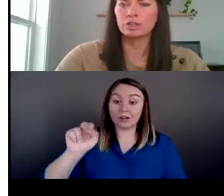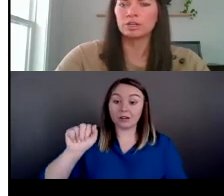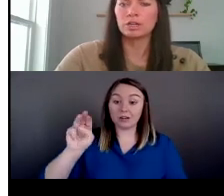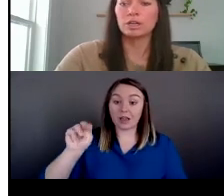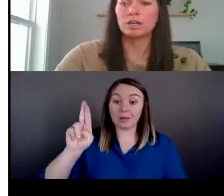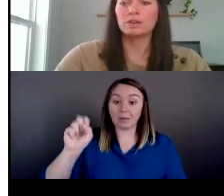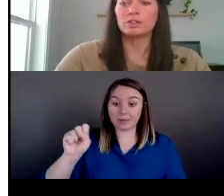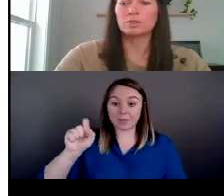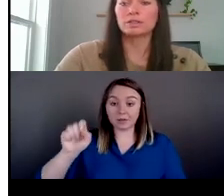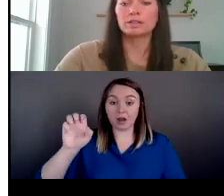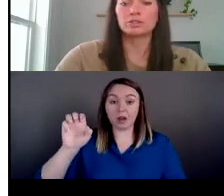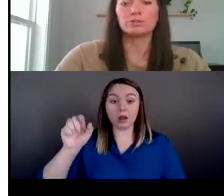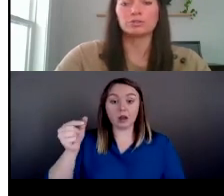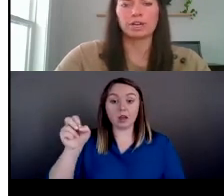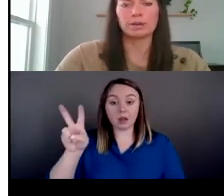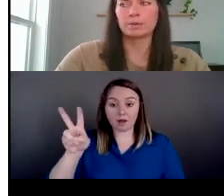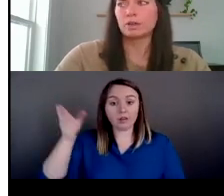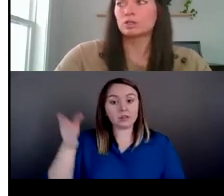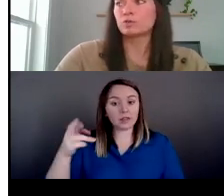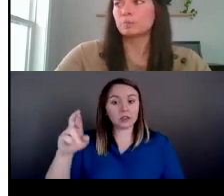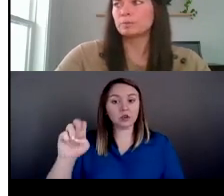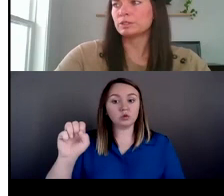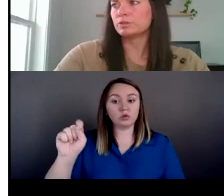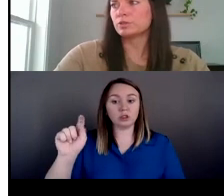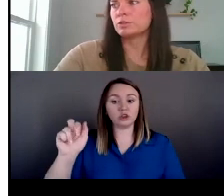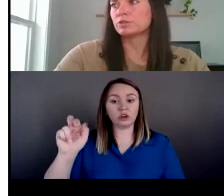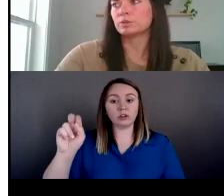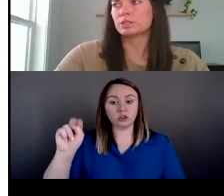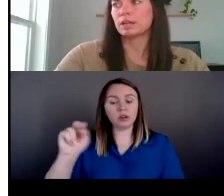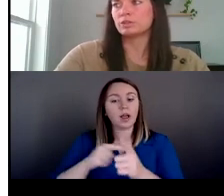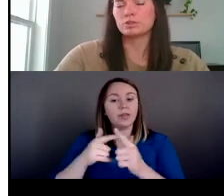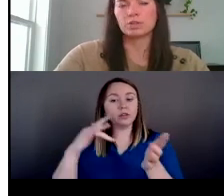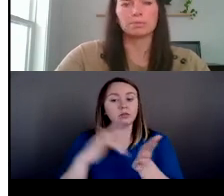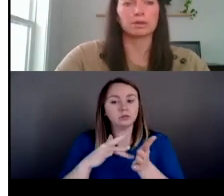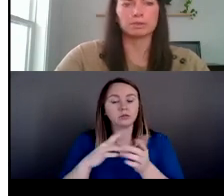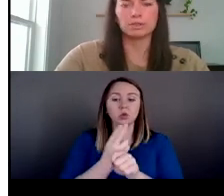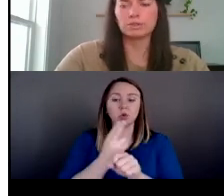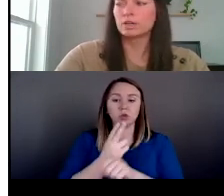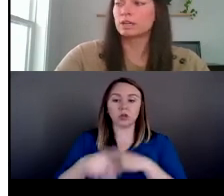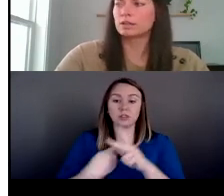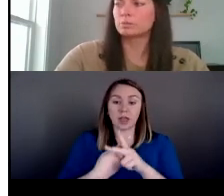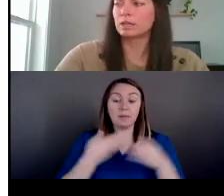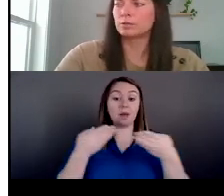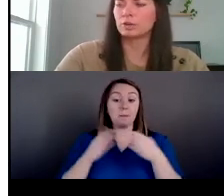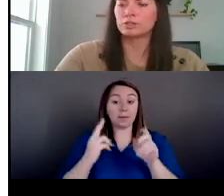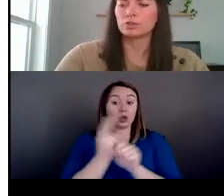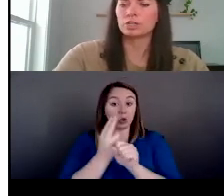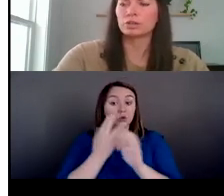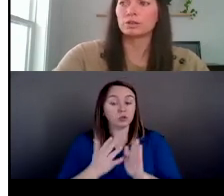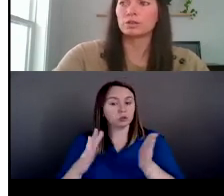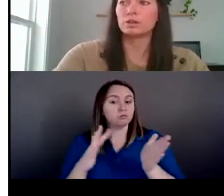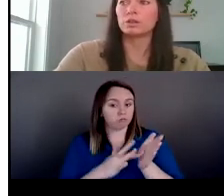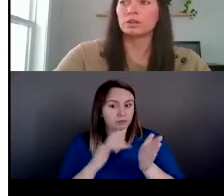www.namus.gov/registration, and then you will select your user type. So for public users, you will select user type, public user, and click begin